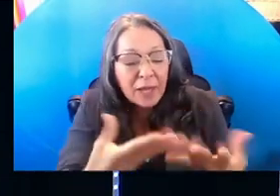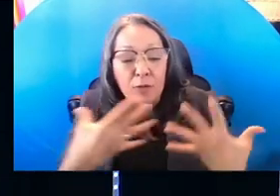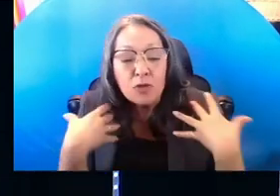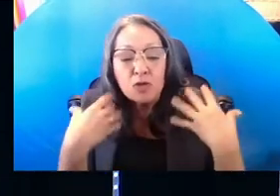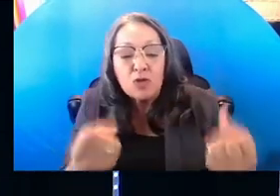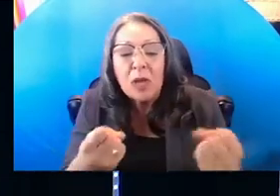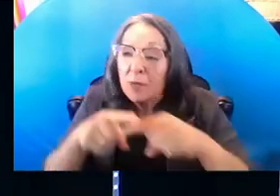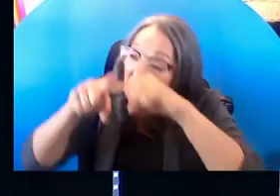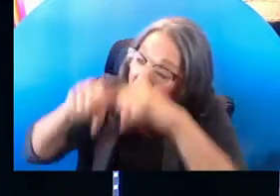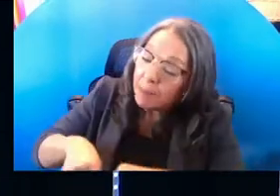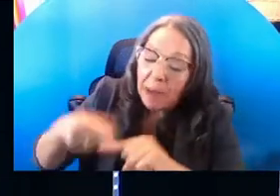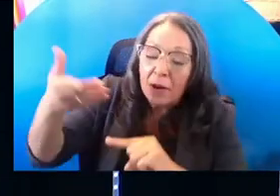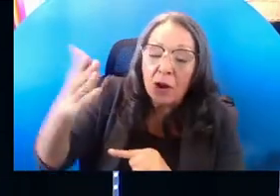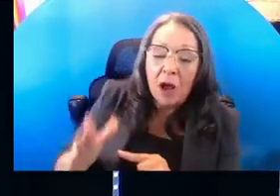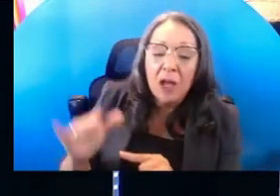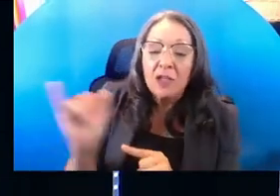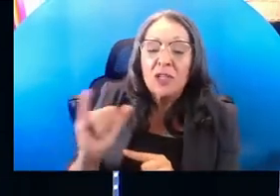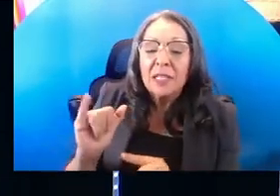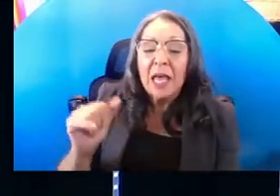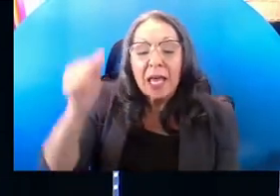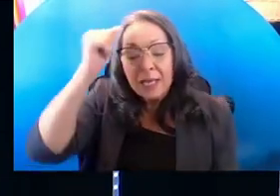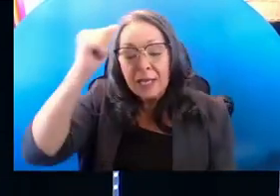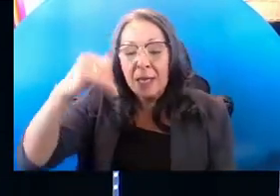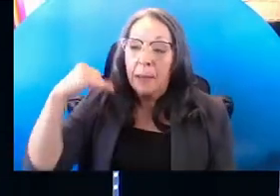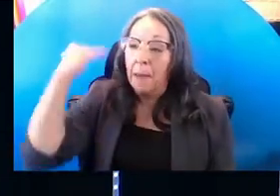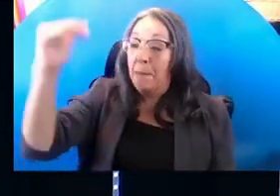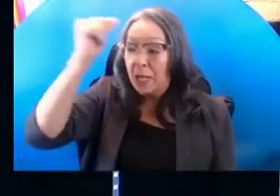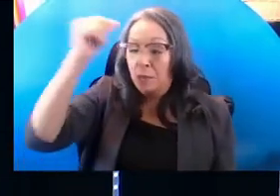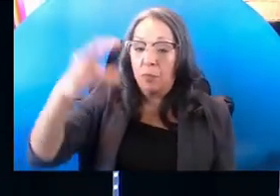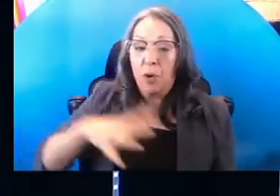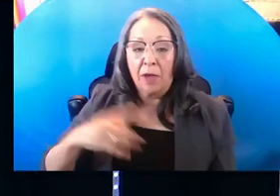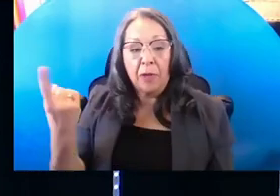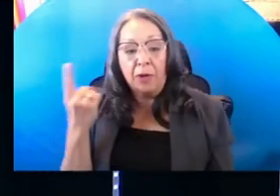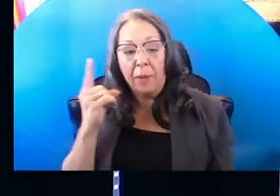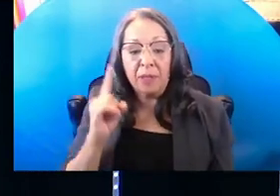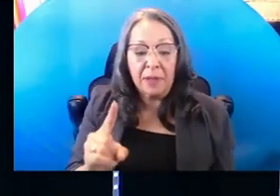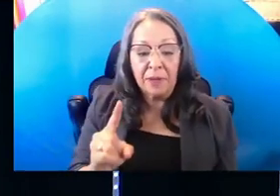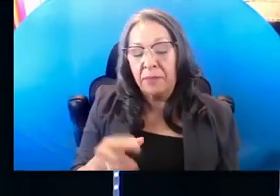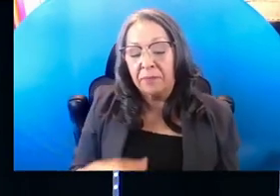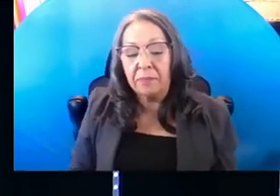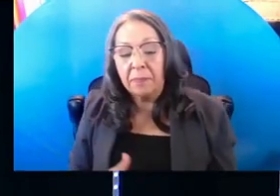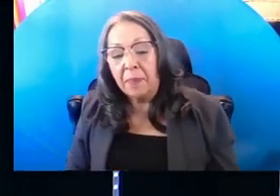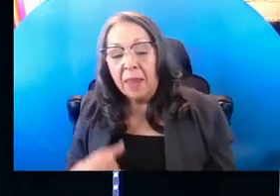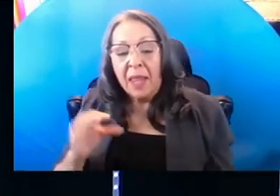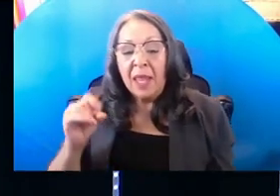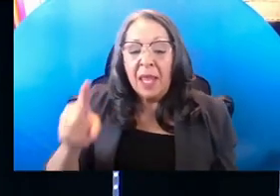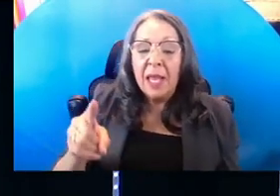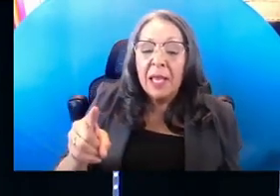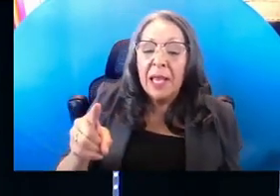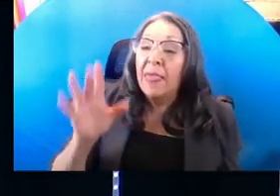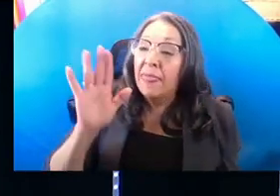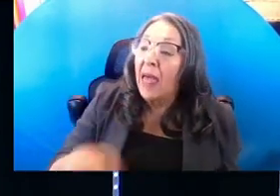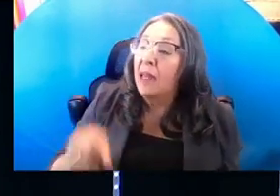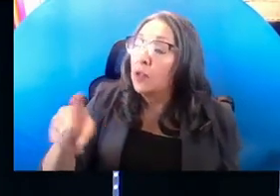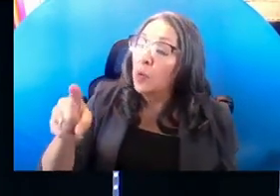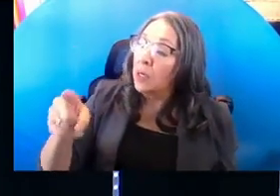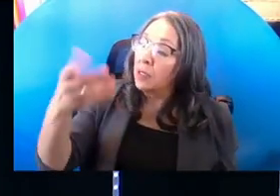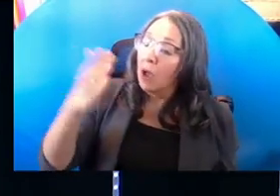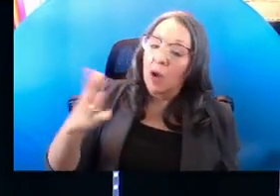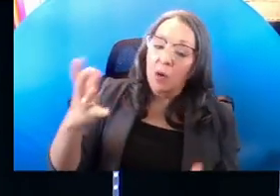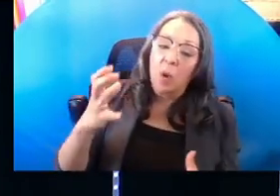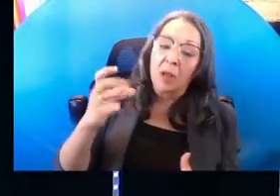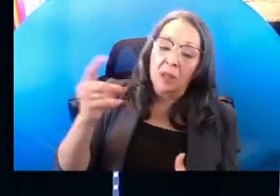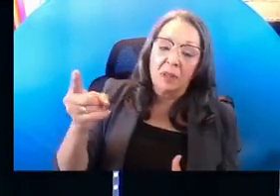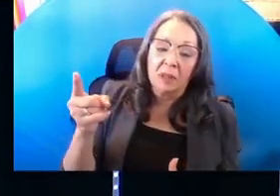on him. You know what I mean? It's like one of those things where like your big brother comes in, you know what I mean? Your dad comes in, you're like, I ain't got to do what my dad's going to do. He's just like carrying you through it. It's like, that's what God wants to do for us. He